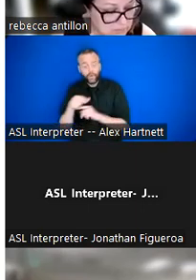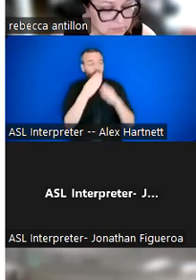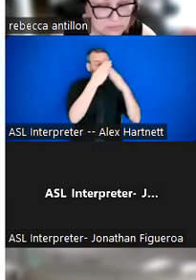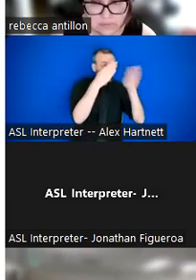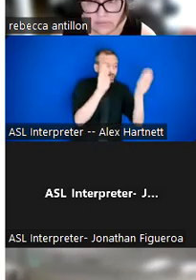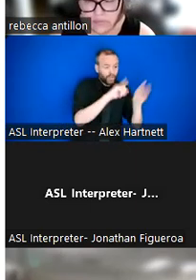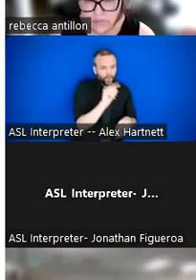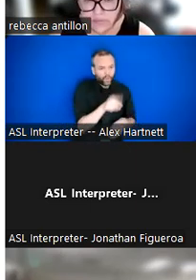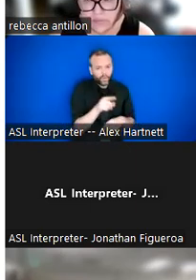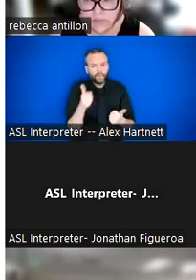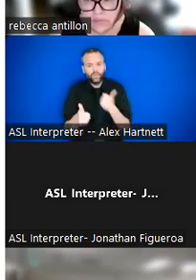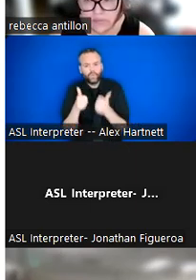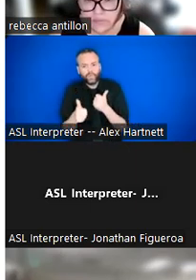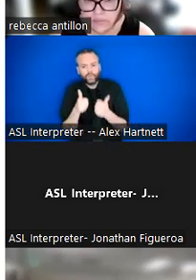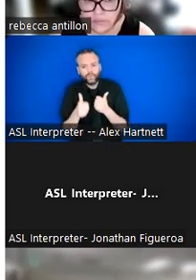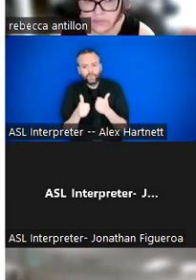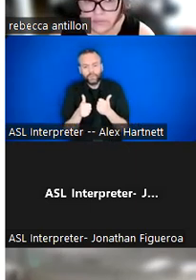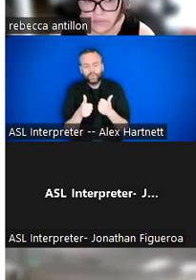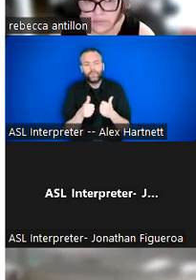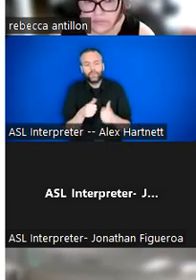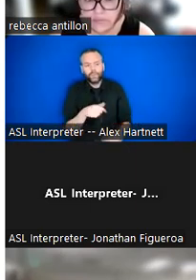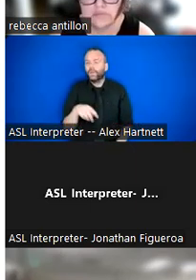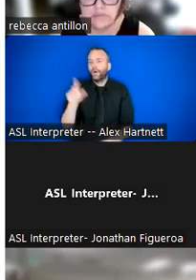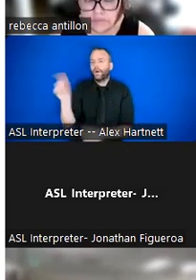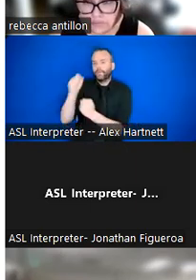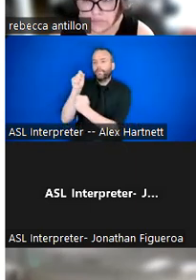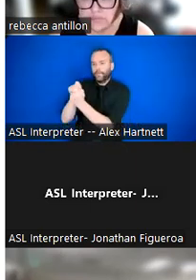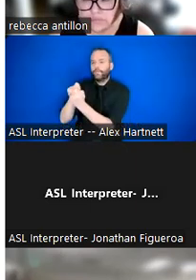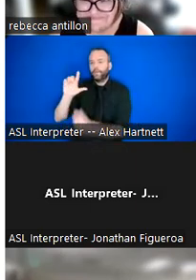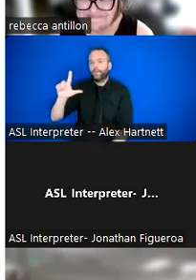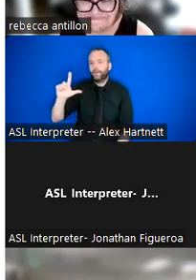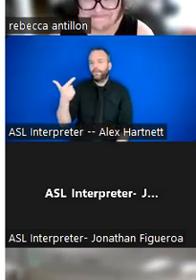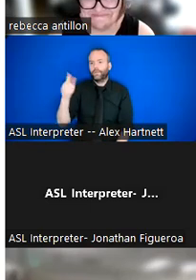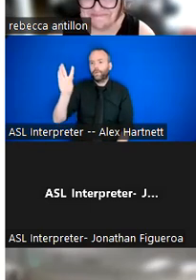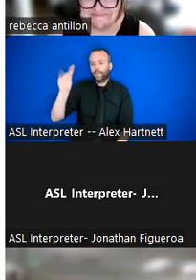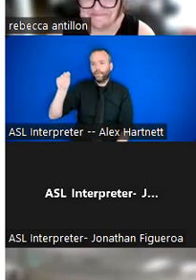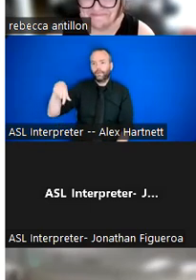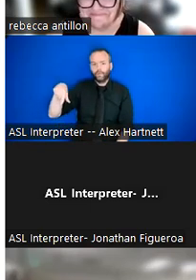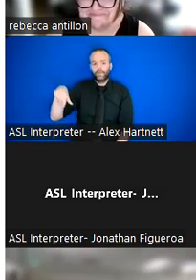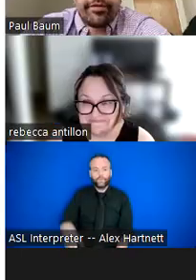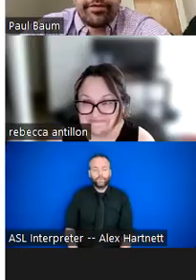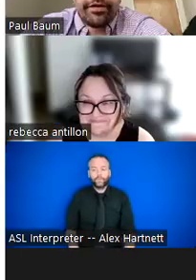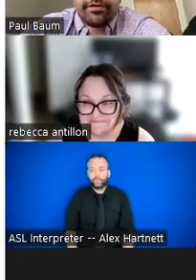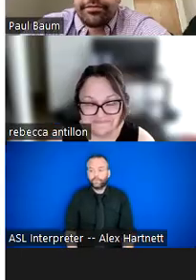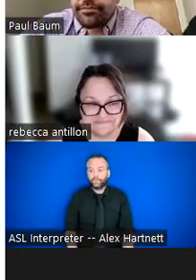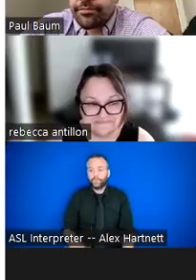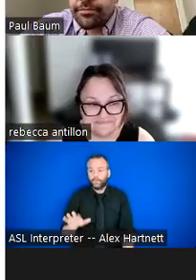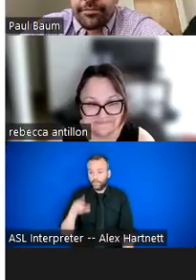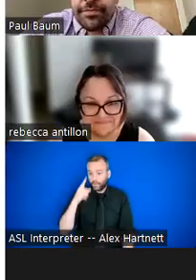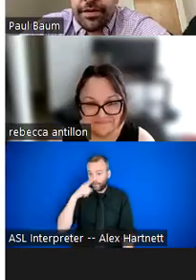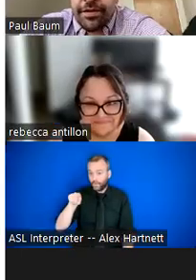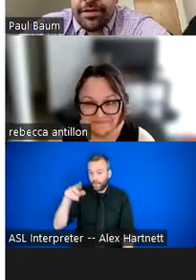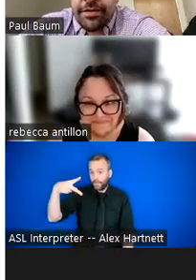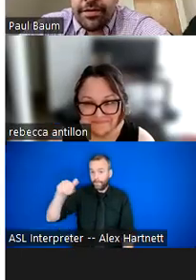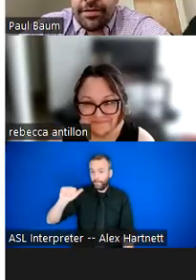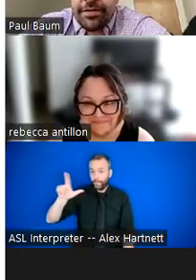So it's referencing your presentation, Paul. Thank you, Nancy. So can you speak to that a little bit? You're on